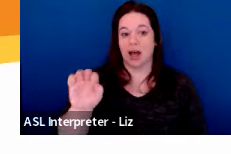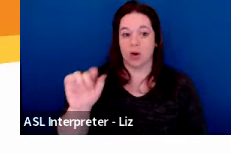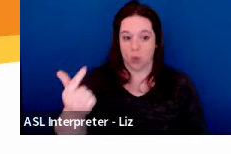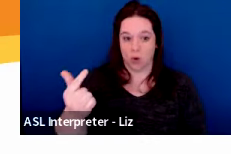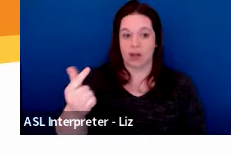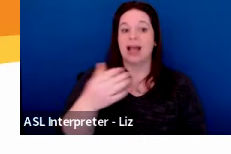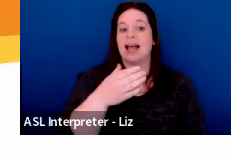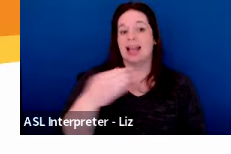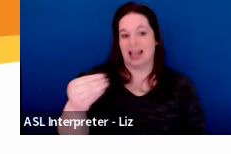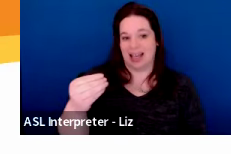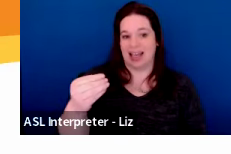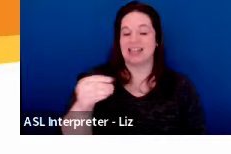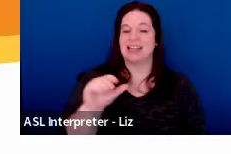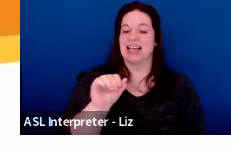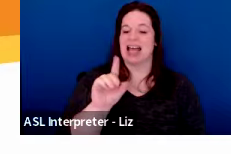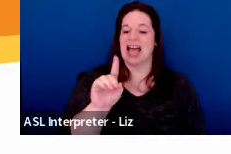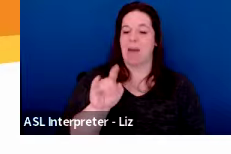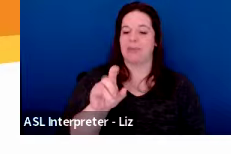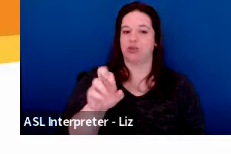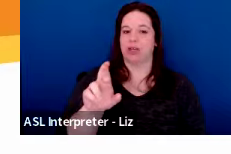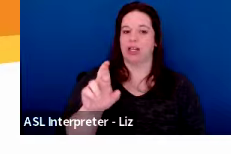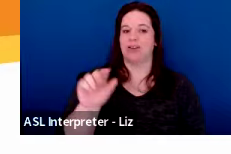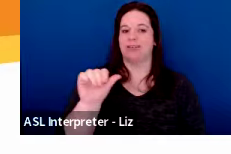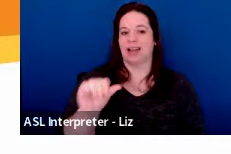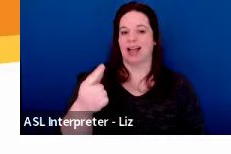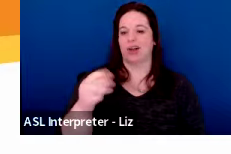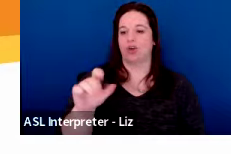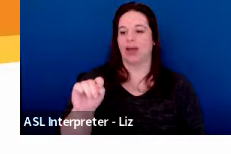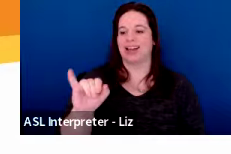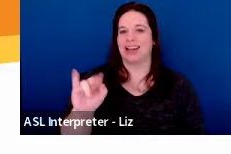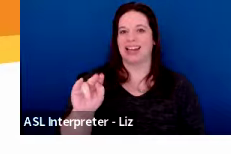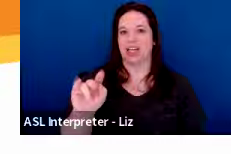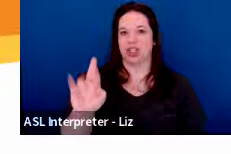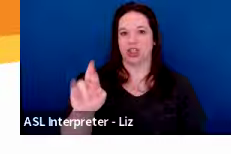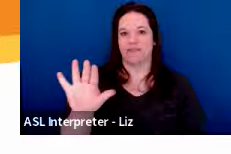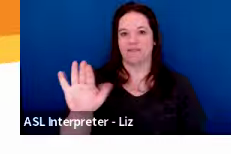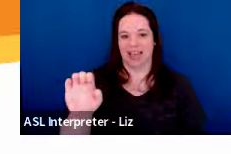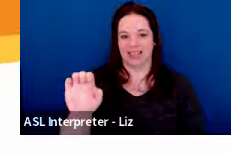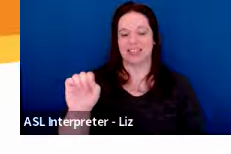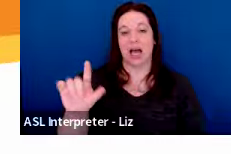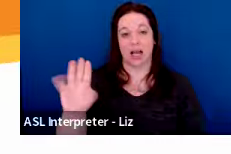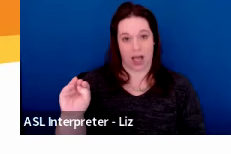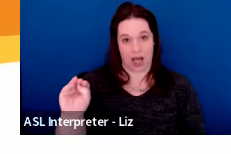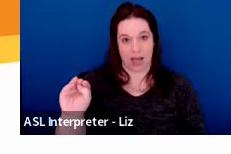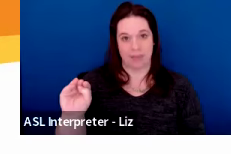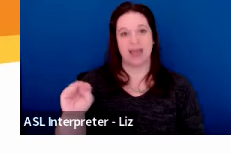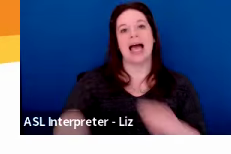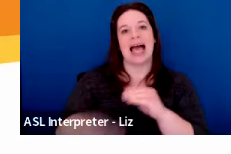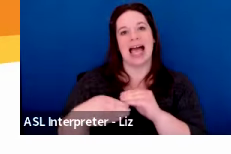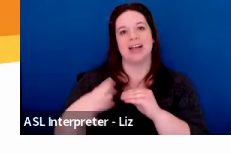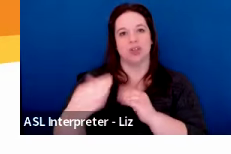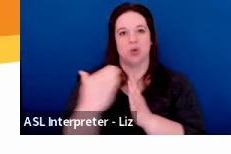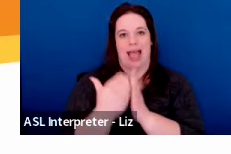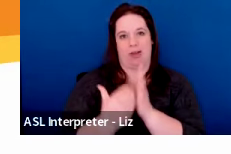administrator@grantinterface.com to your acceptable email addresses to avoid having email communication from Reeve being blocked by any spam